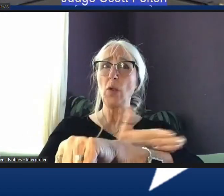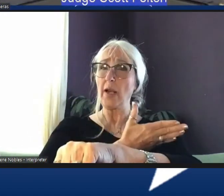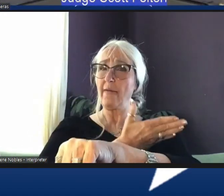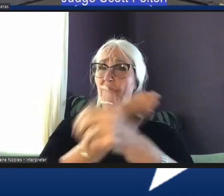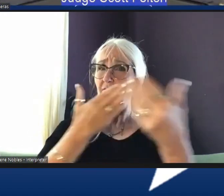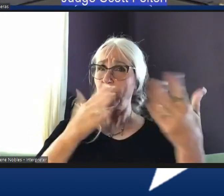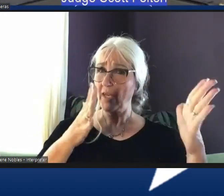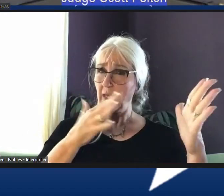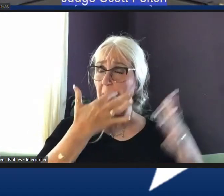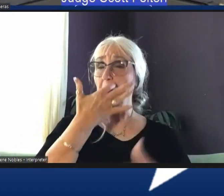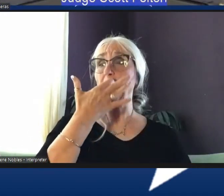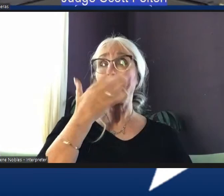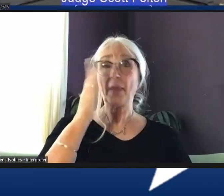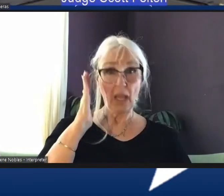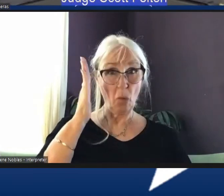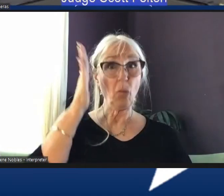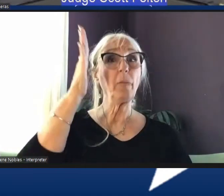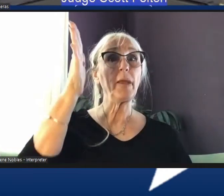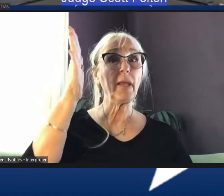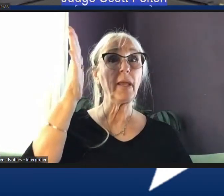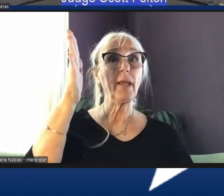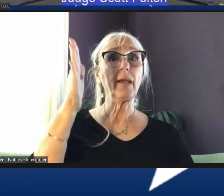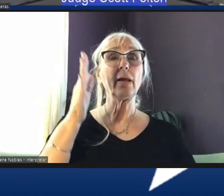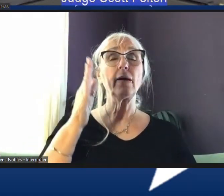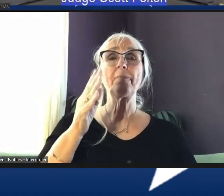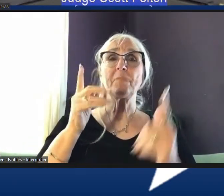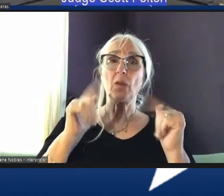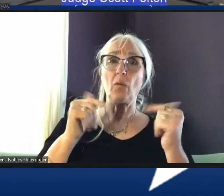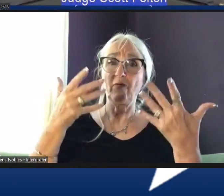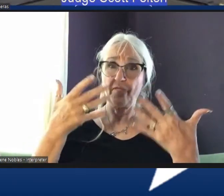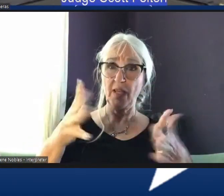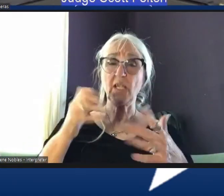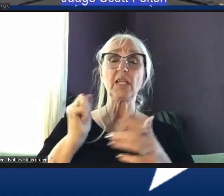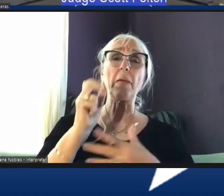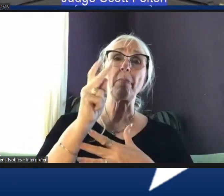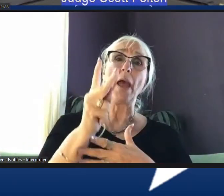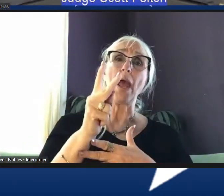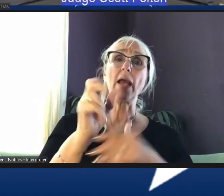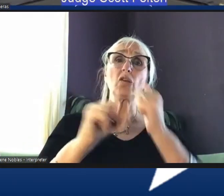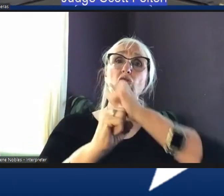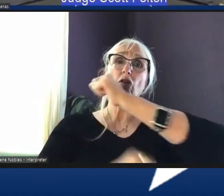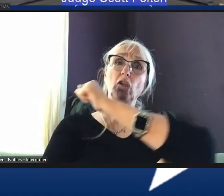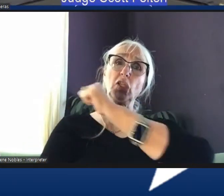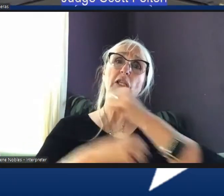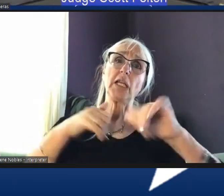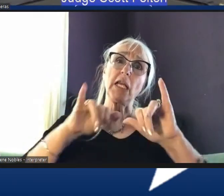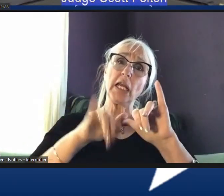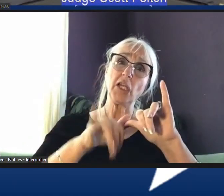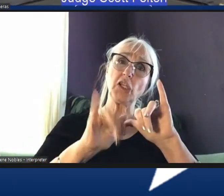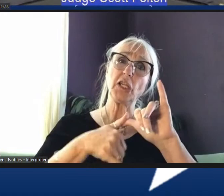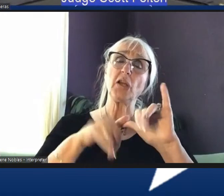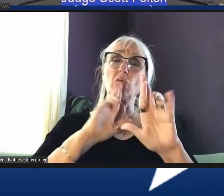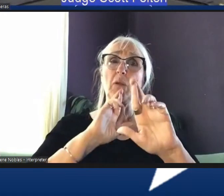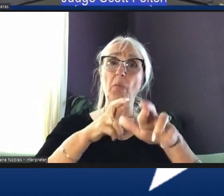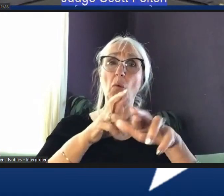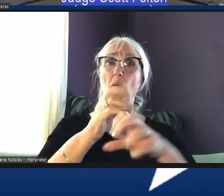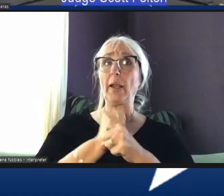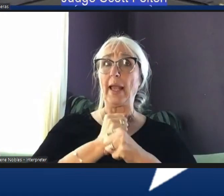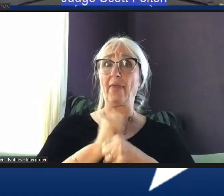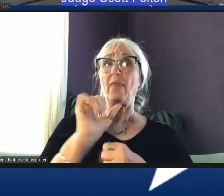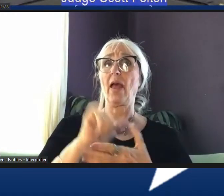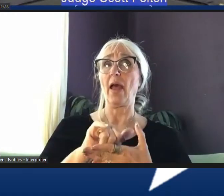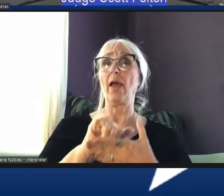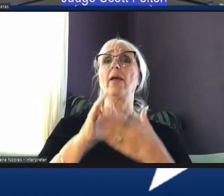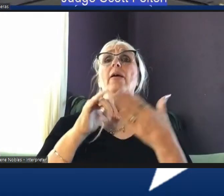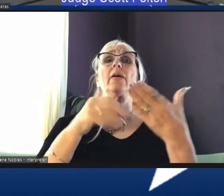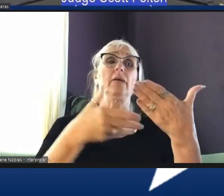It will be fully renovated after we get back the structural engineer's investigation report on the other side